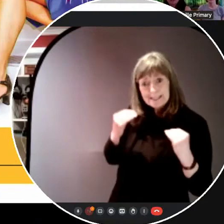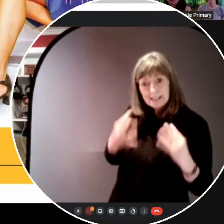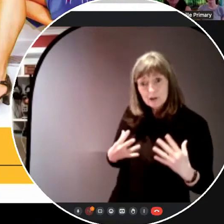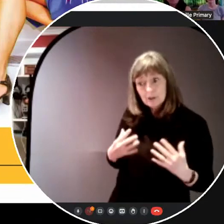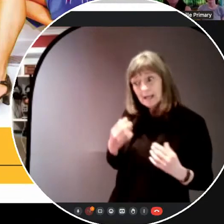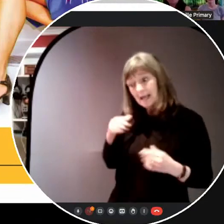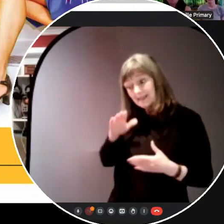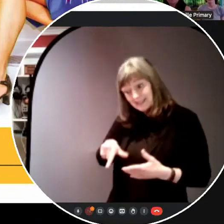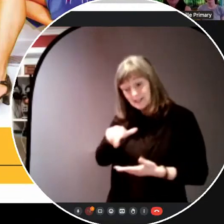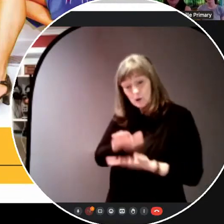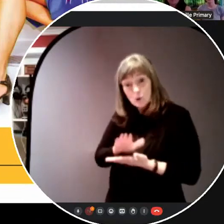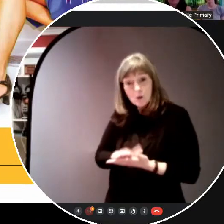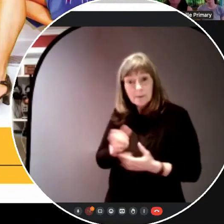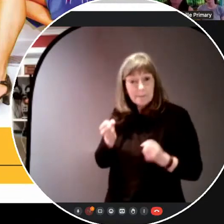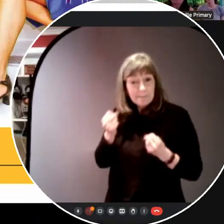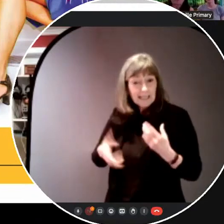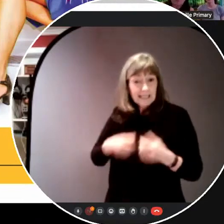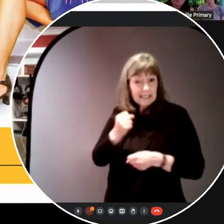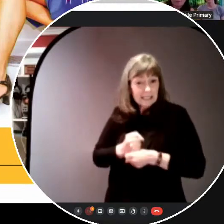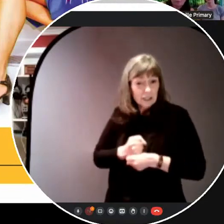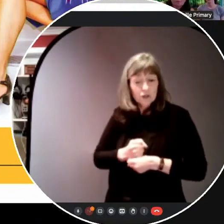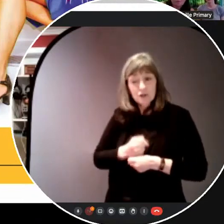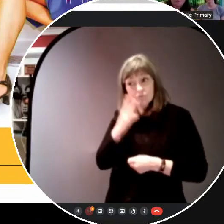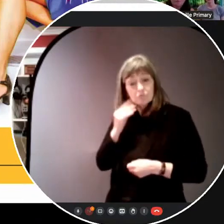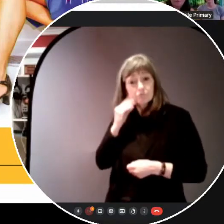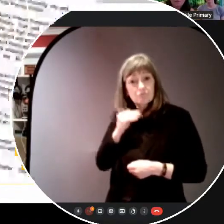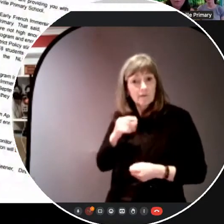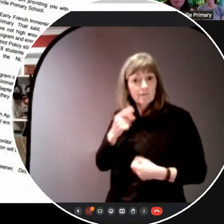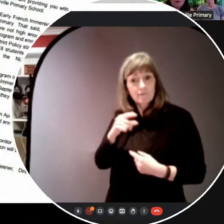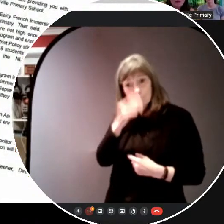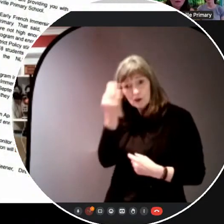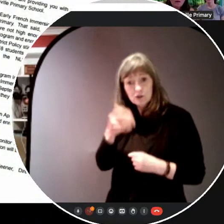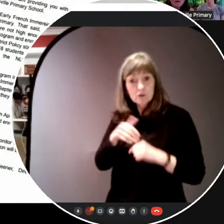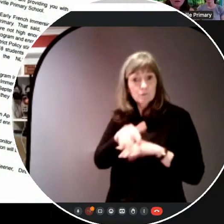immersion classrooms here at Stephenville Primary School.